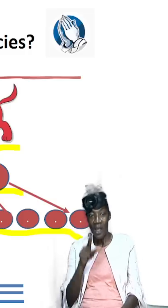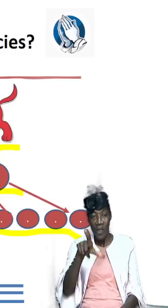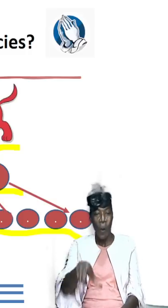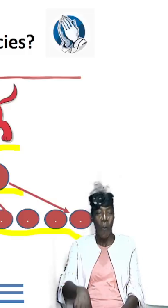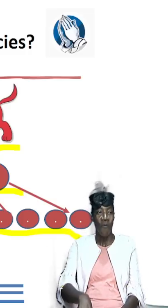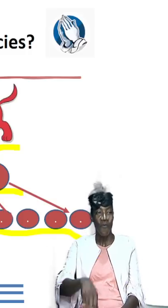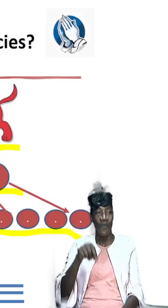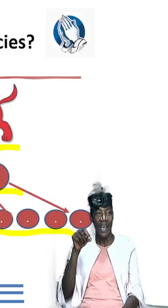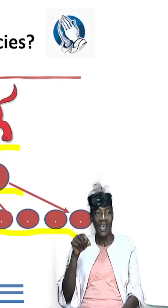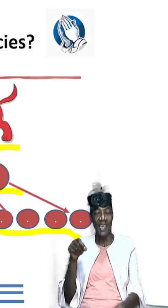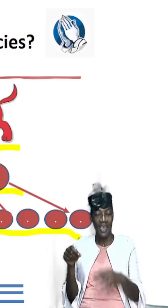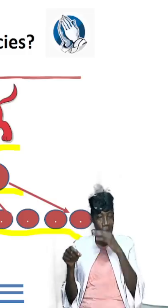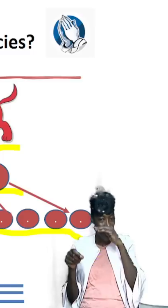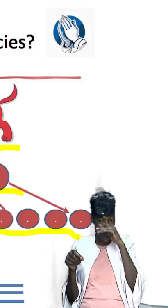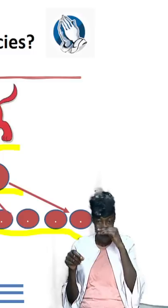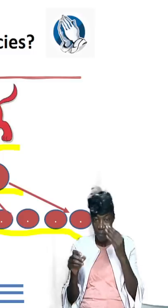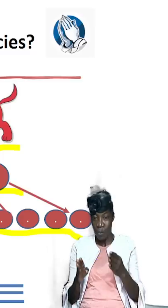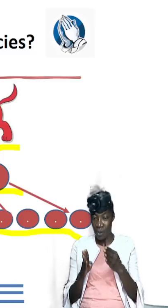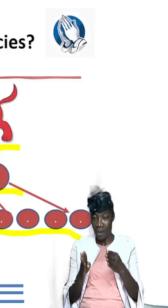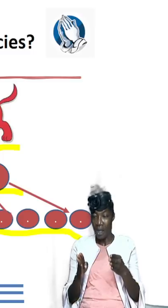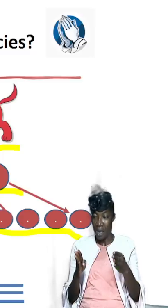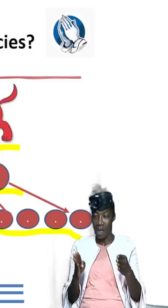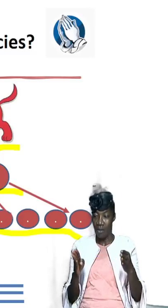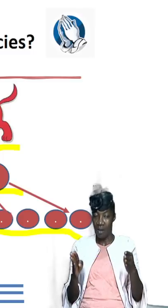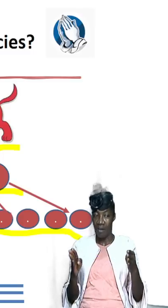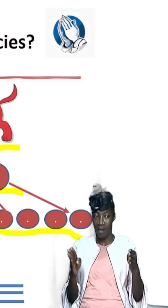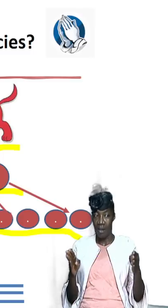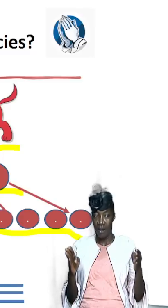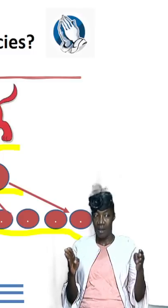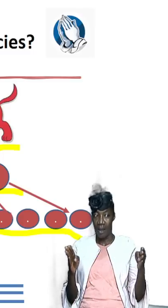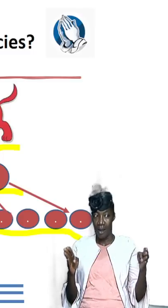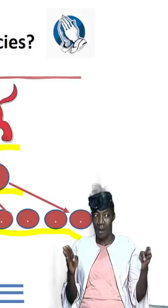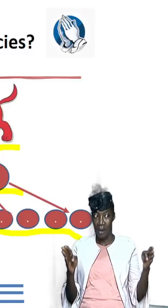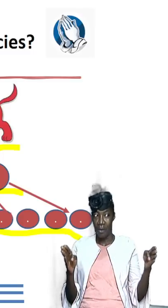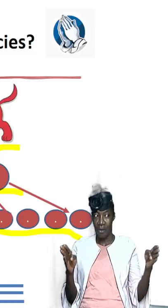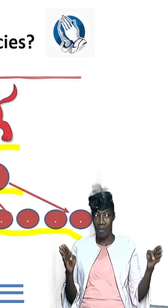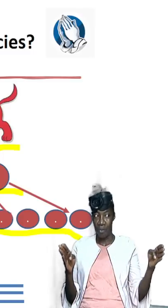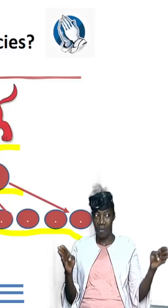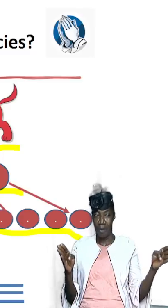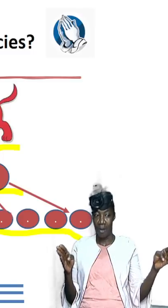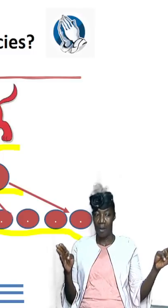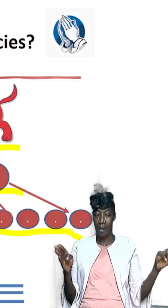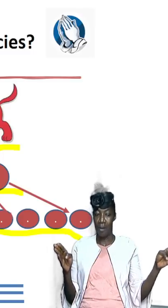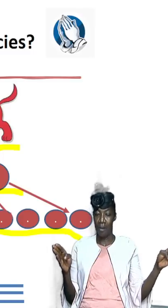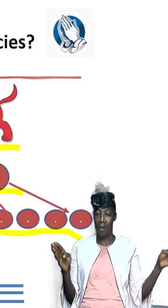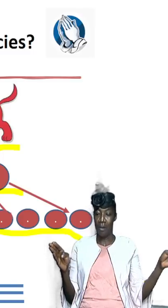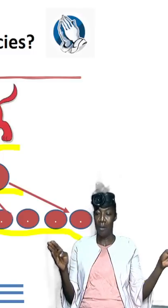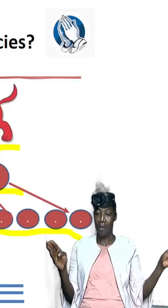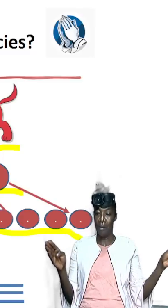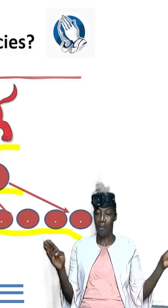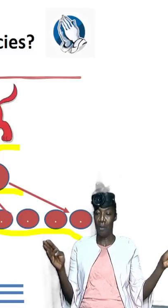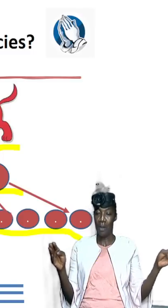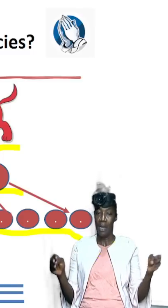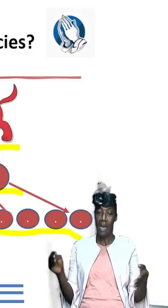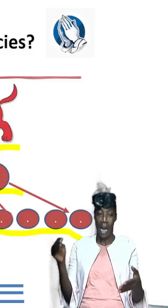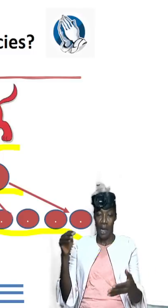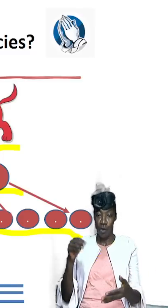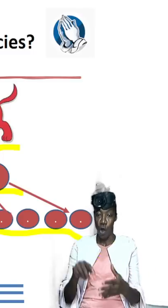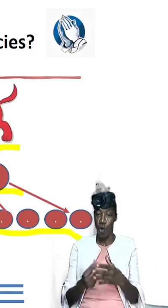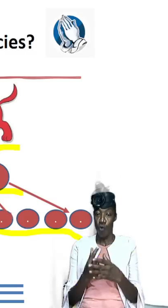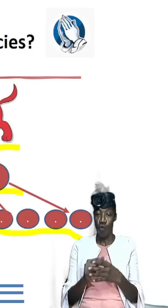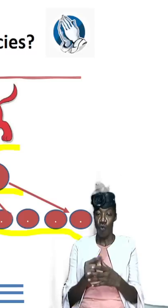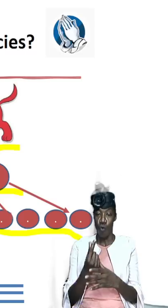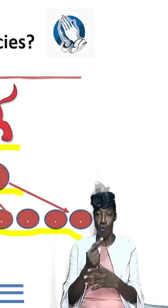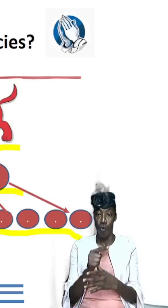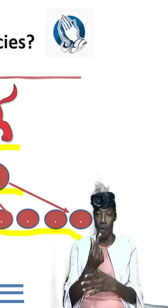as the more it starts to spread out, the more there starts to be reproduction, the more children